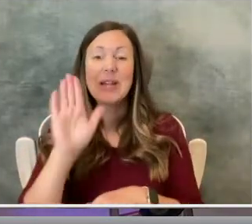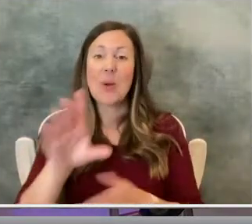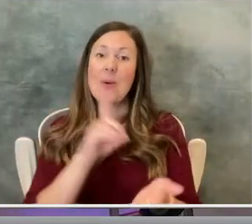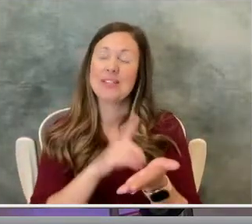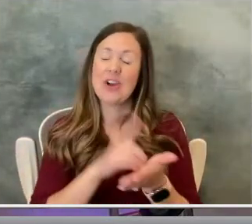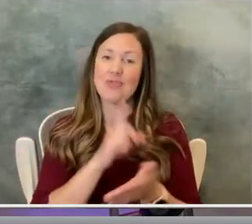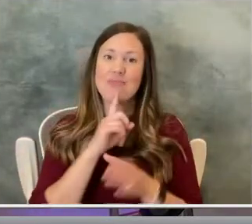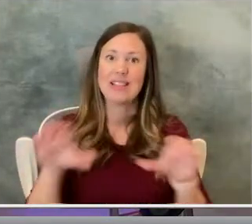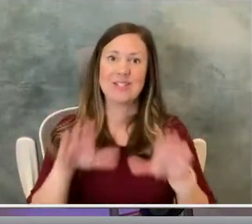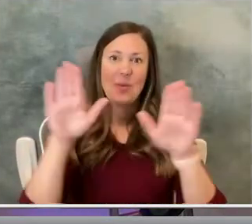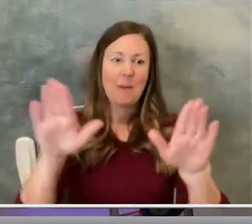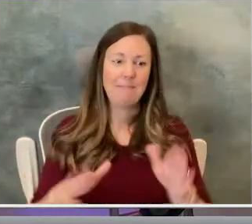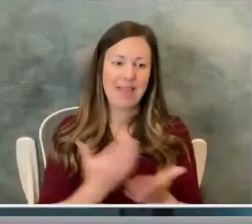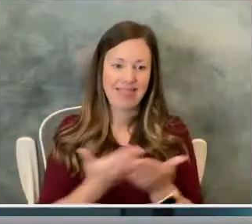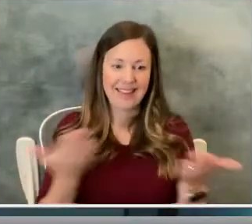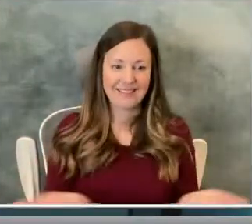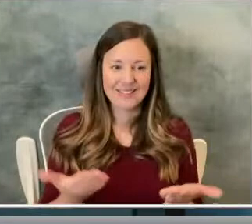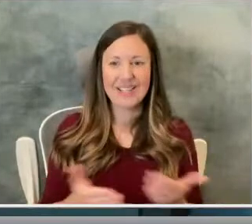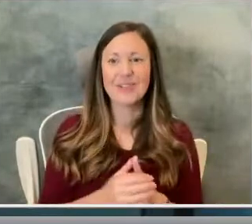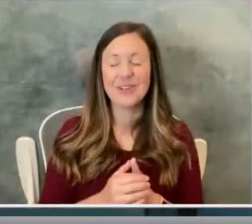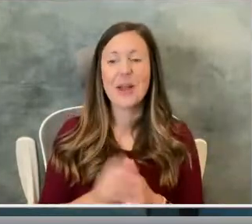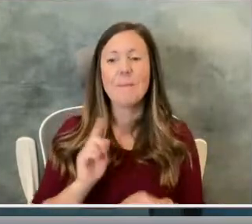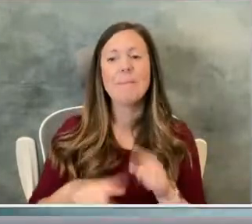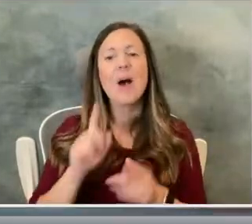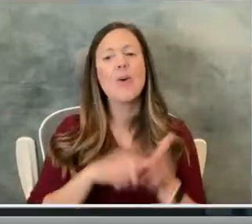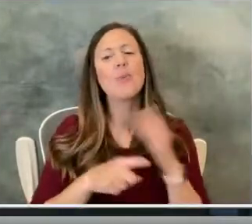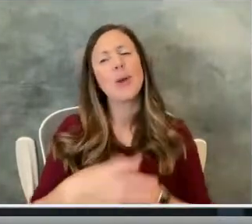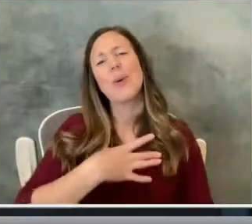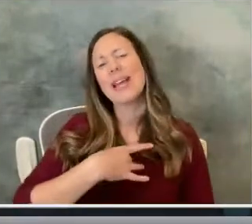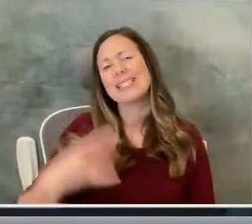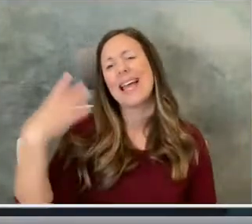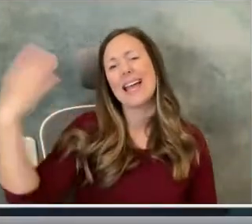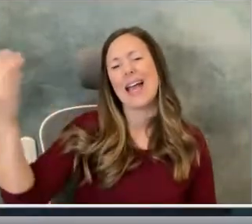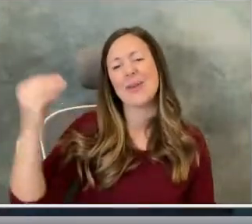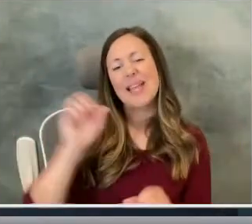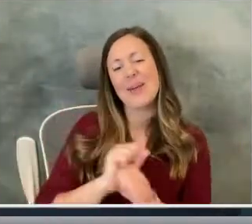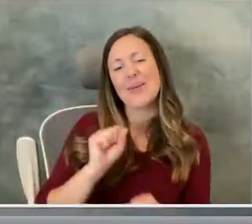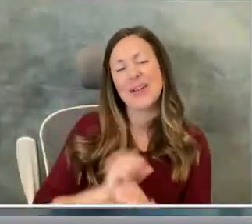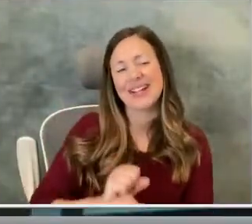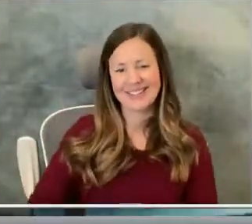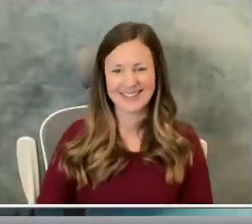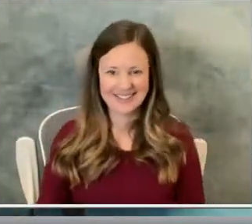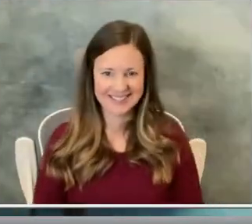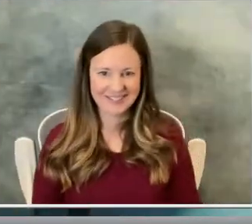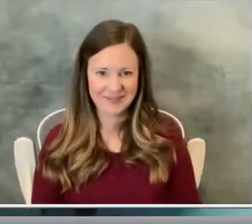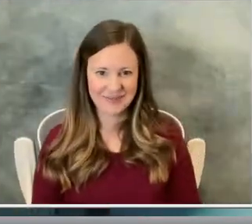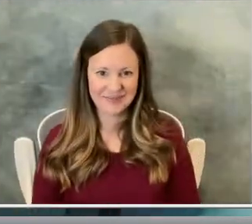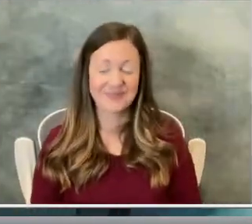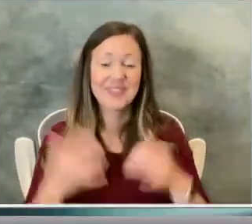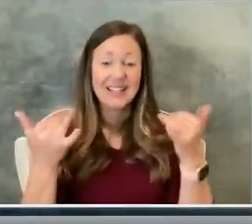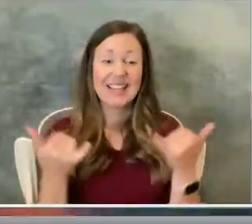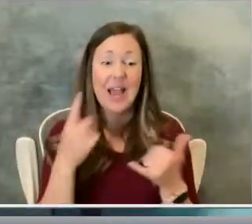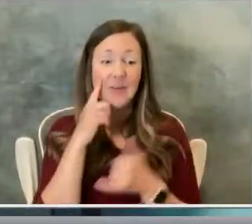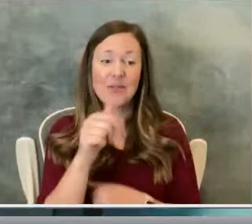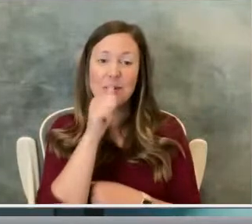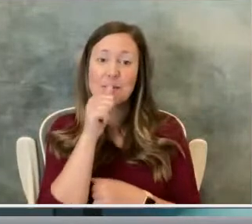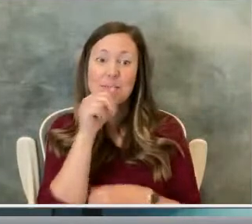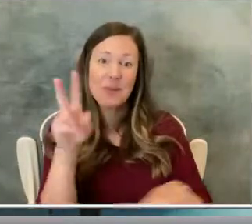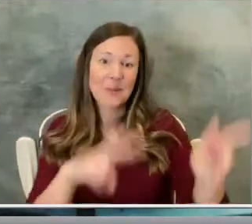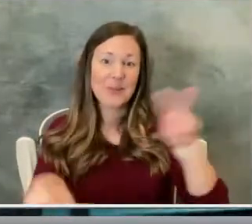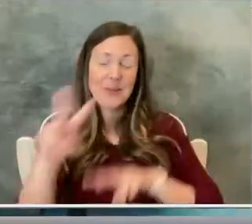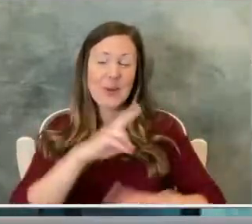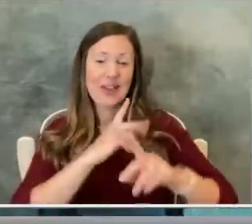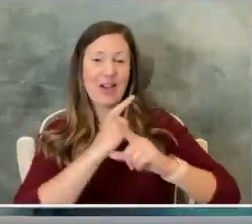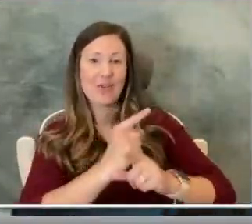do you guys like outside of work? Now for a secret look into the guardians of healthcare at the University of Kansas Health